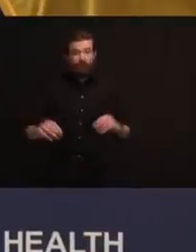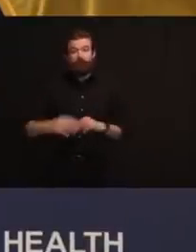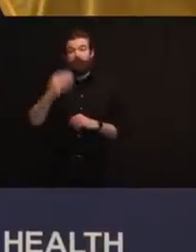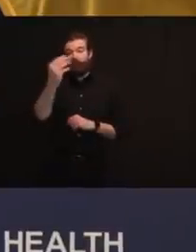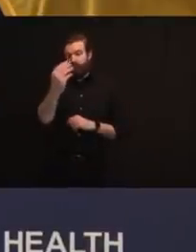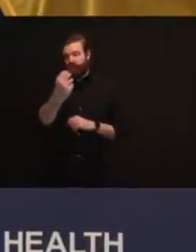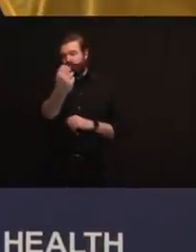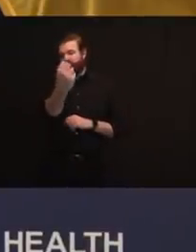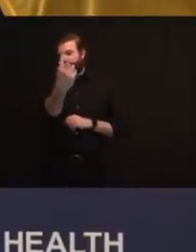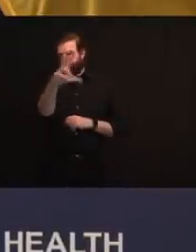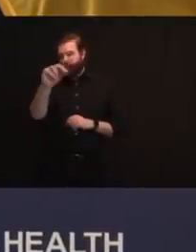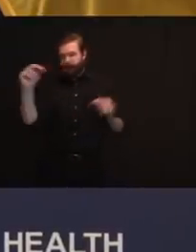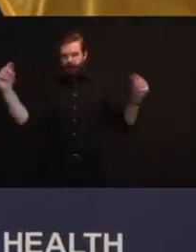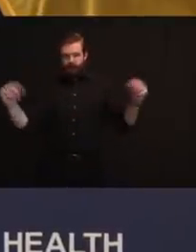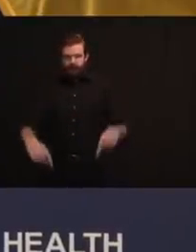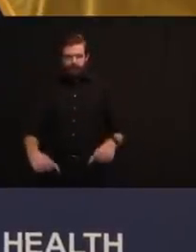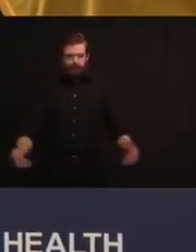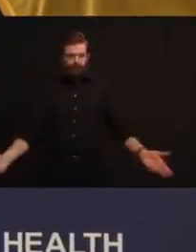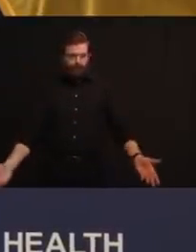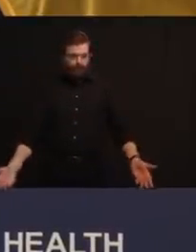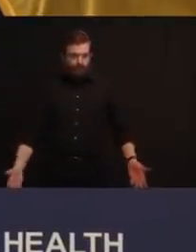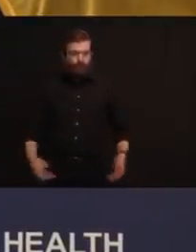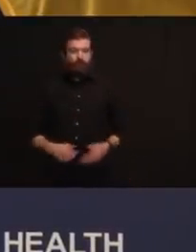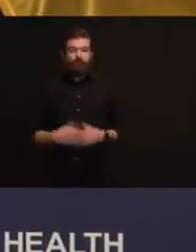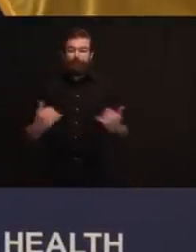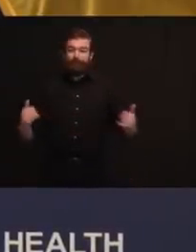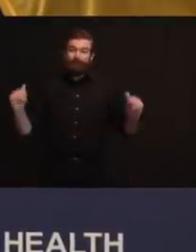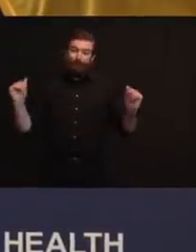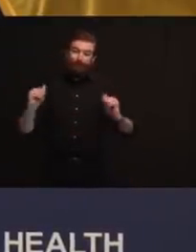we're not going to be able to be as outside as we want to